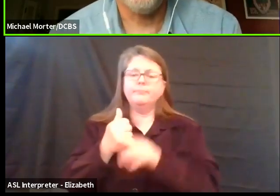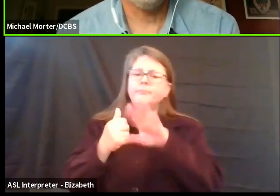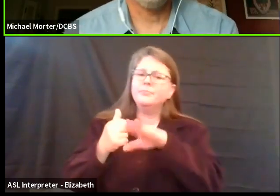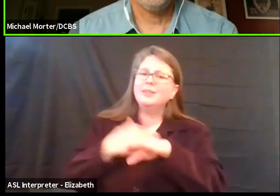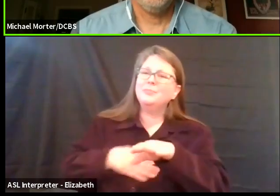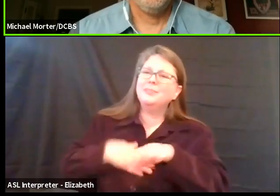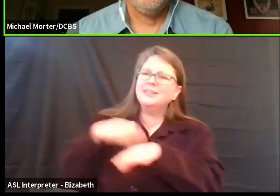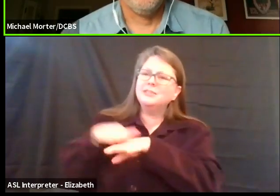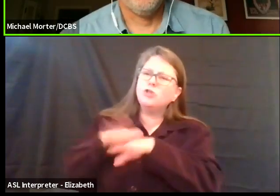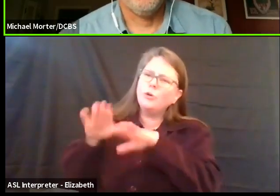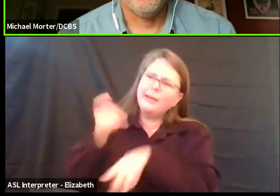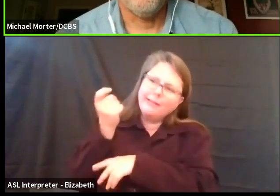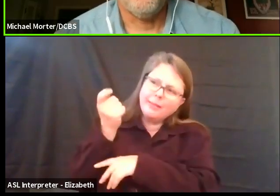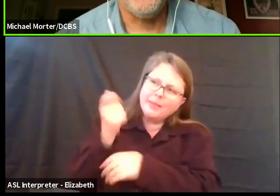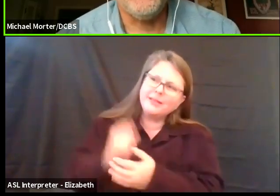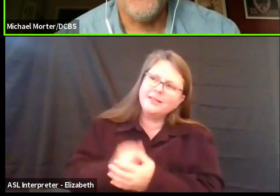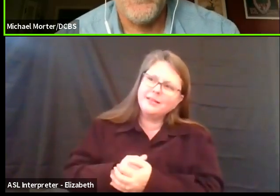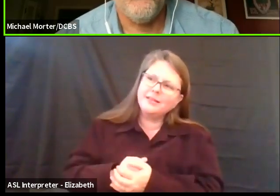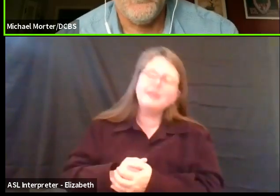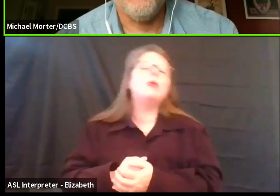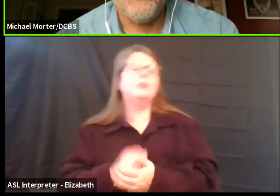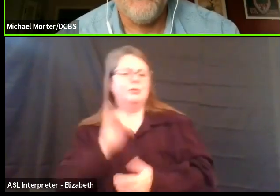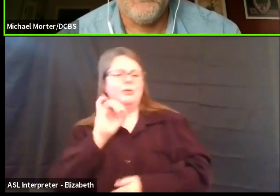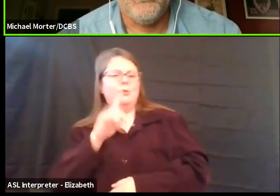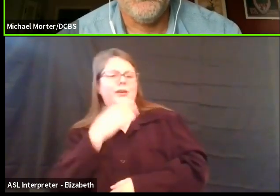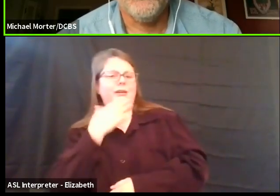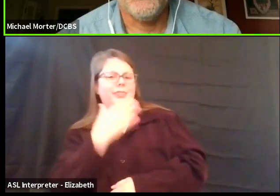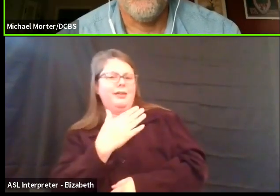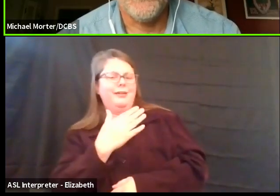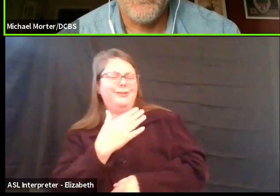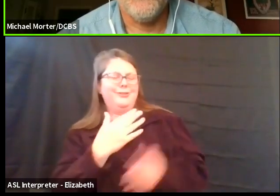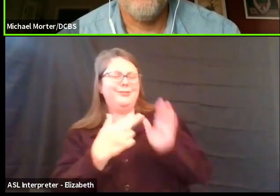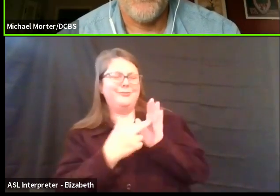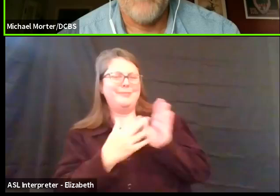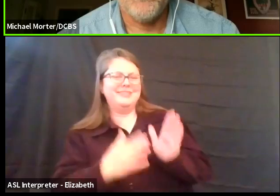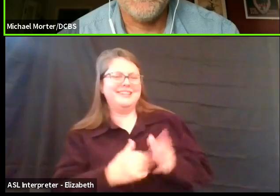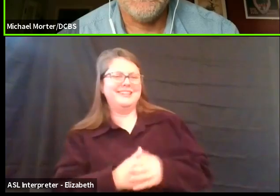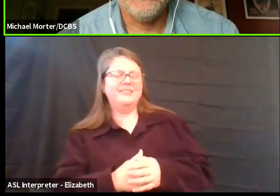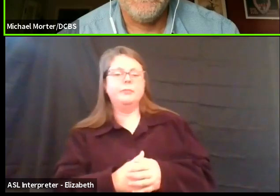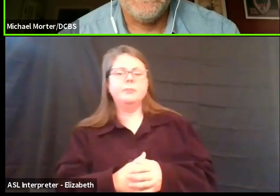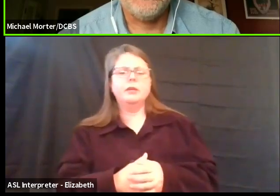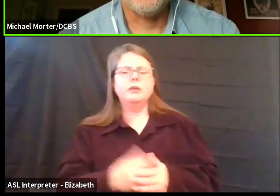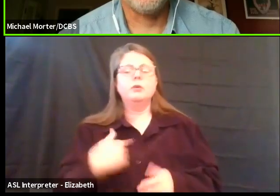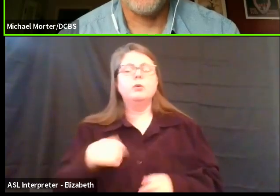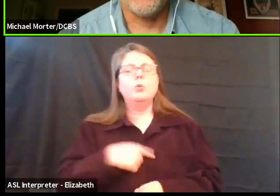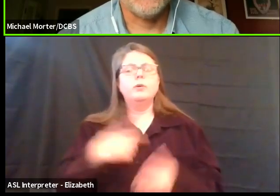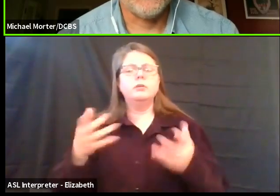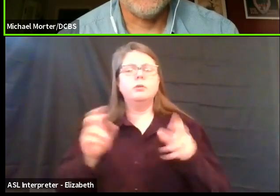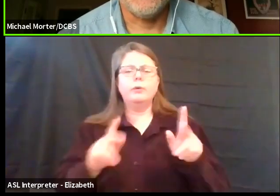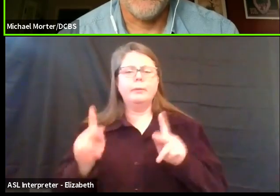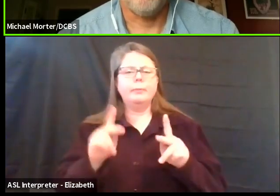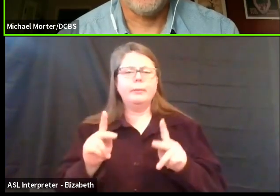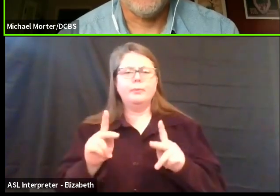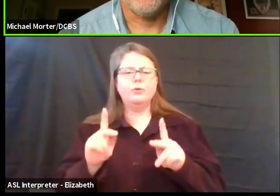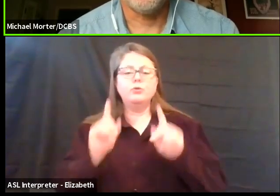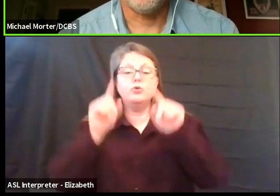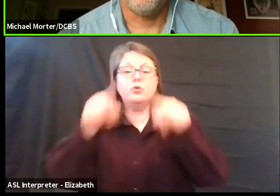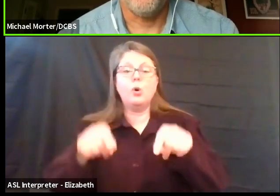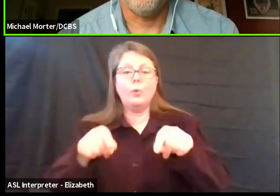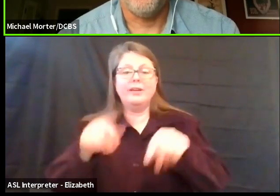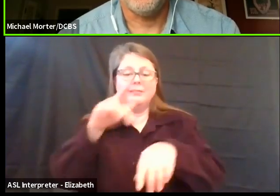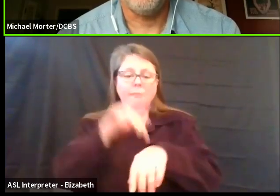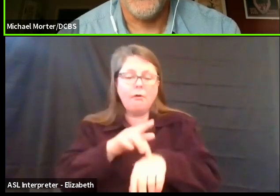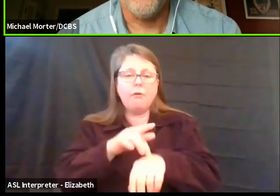Representative. We do not want people going on their property and starting to clean up